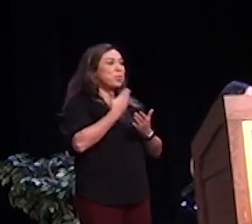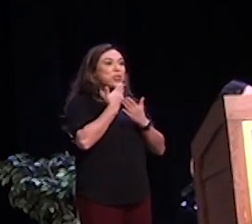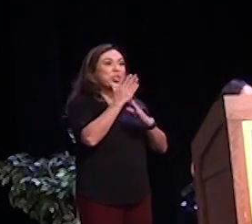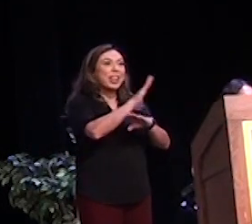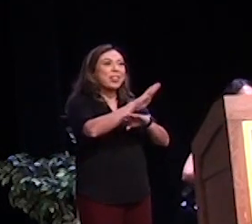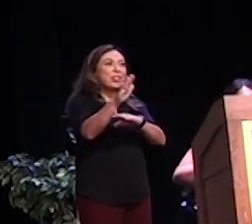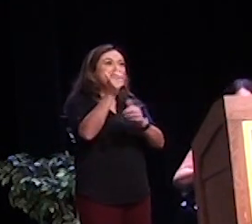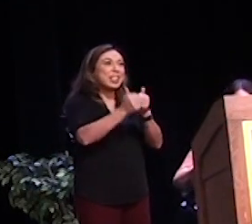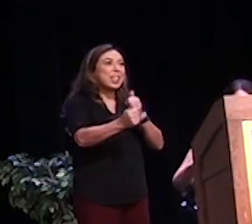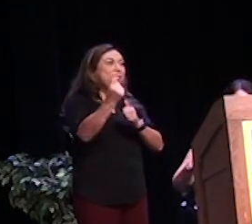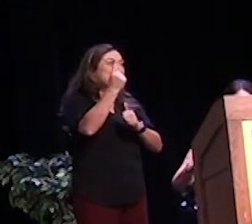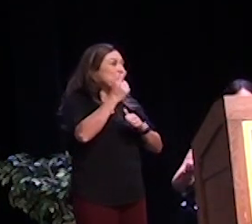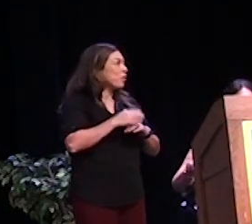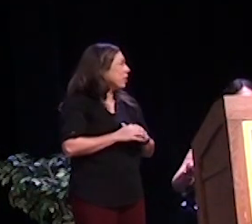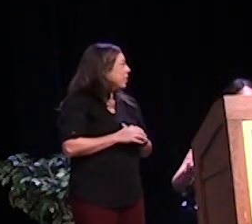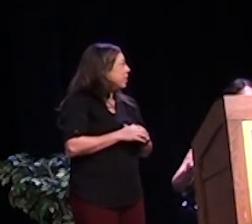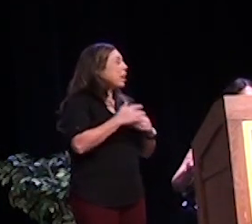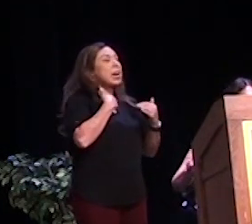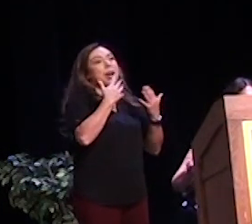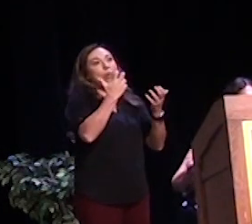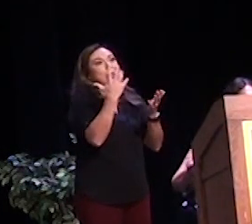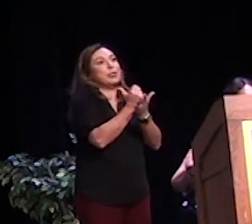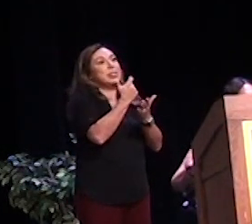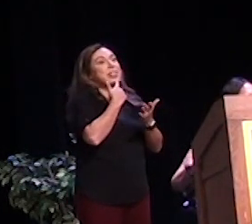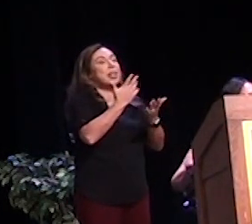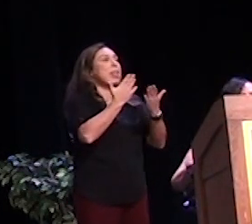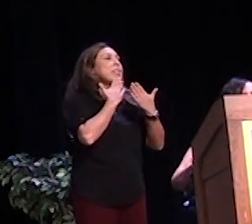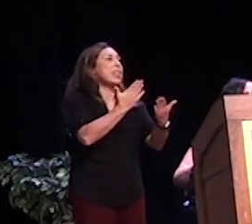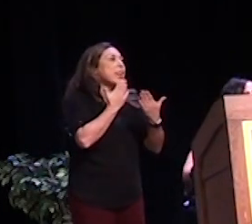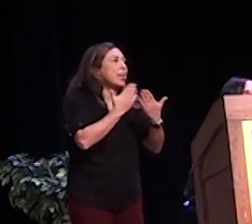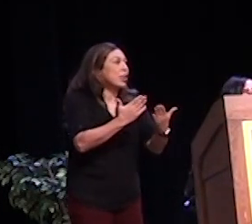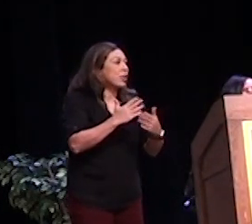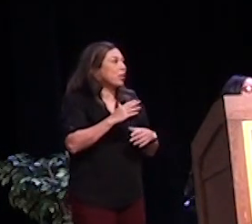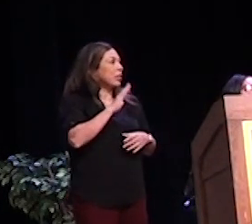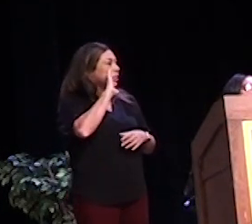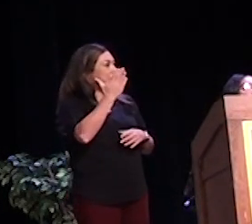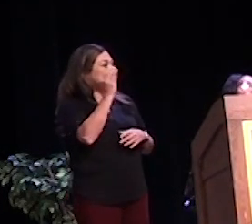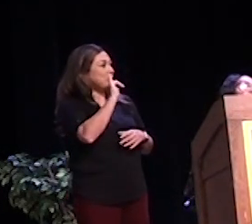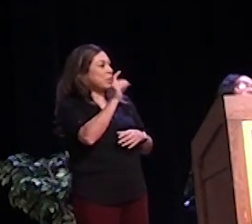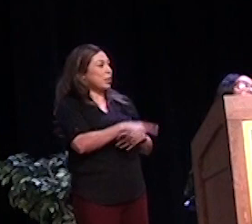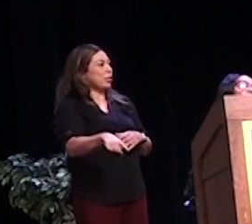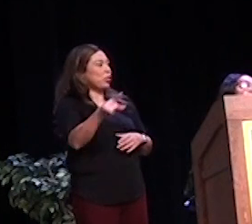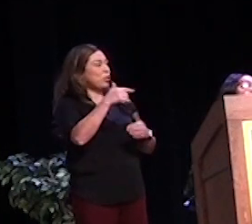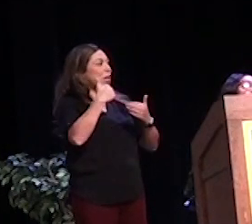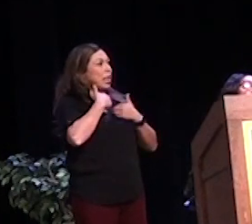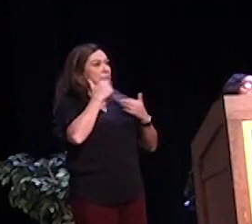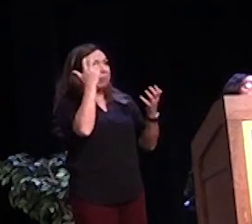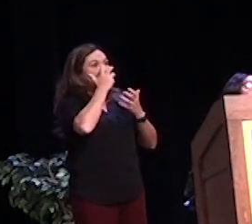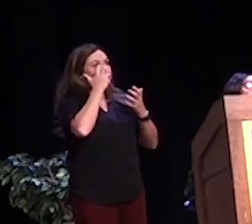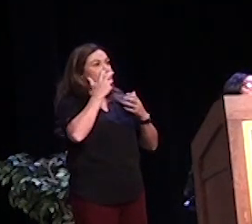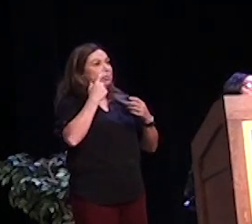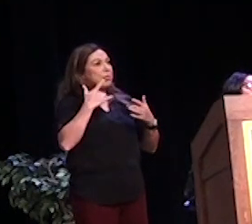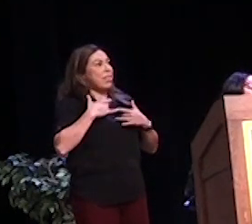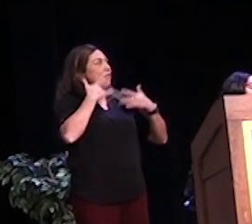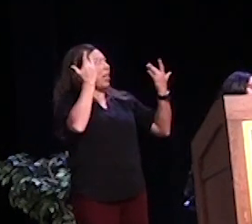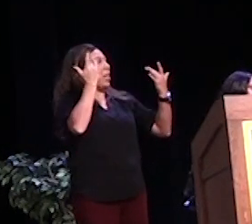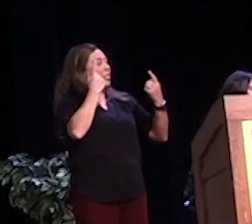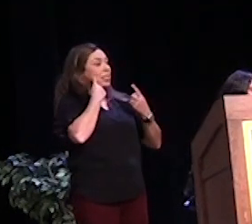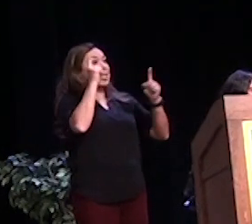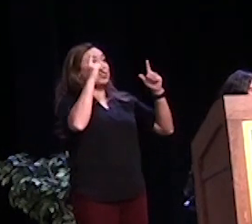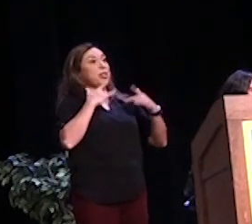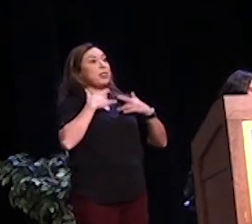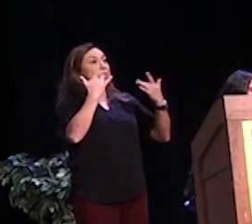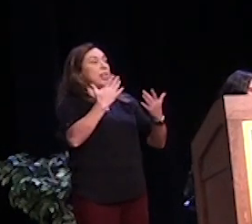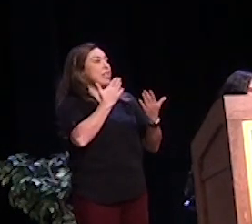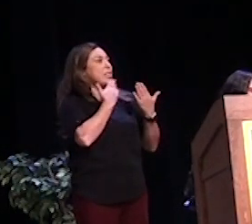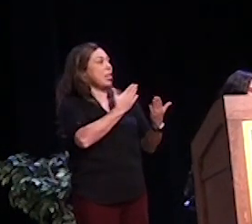Good afternoon, everyone. Just wanted to say thank you all. Apparently, you all have had an incredible event, a successful event.